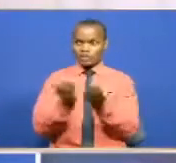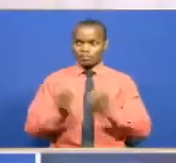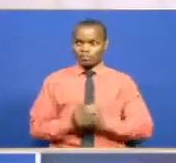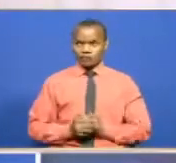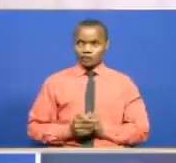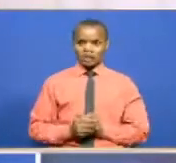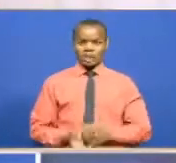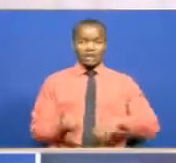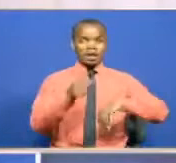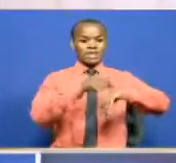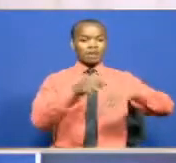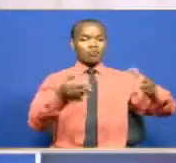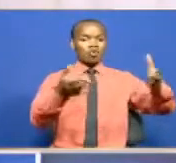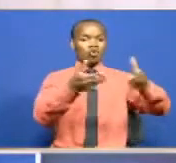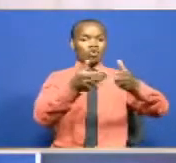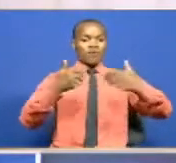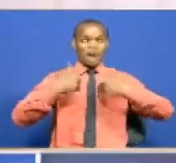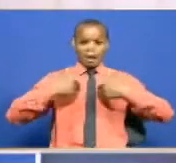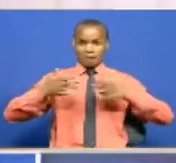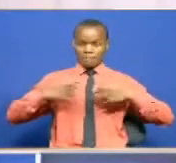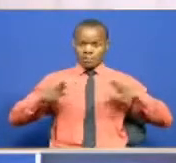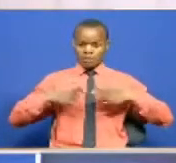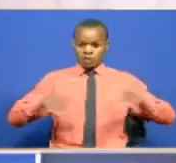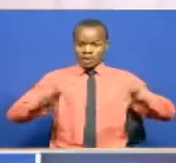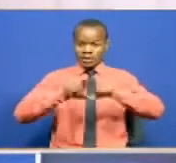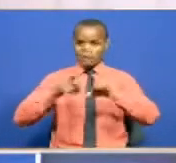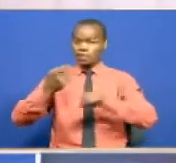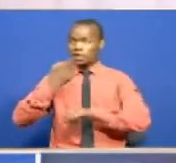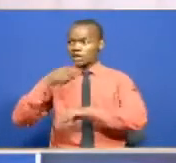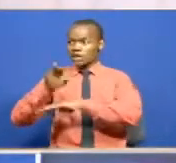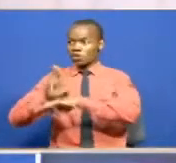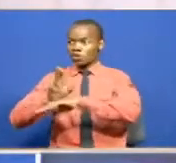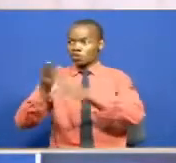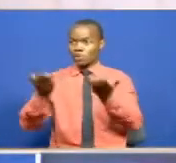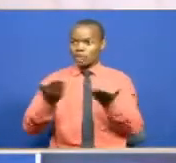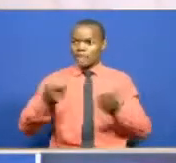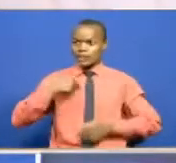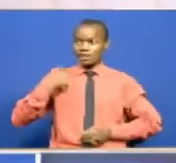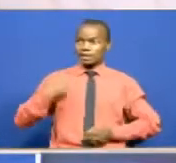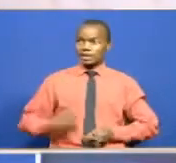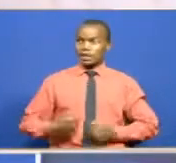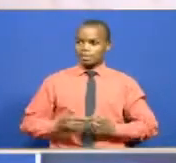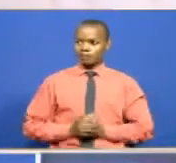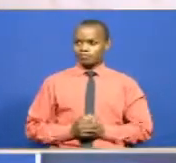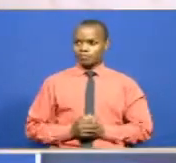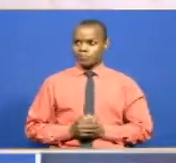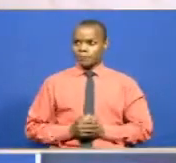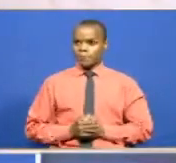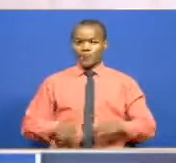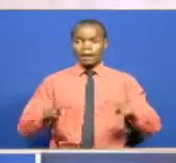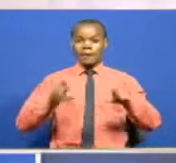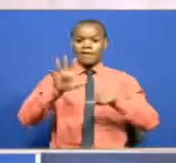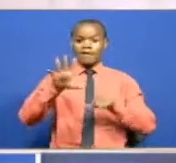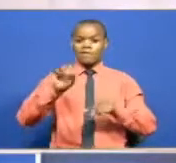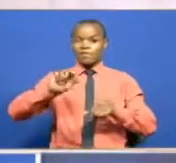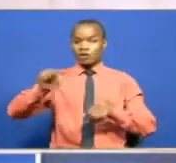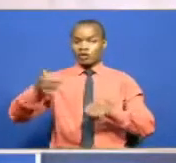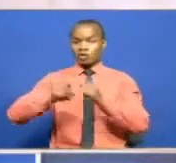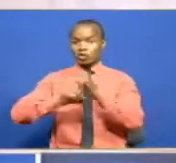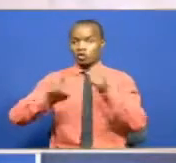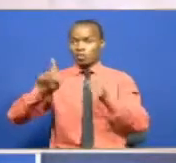patients who received the same drug in Hong Kong, their platelet count went from 50,000 to